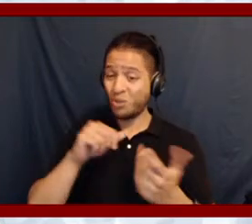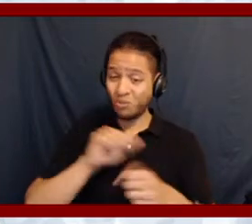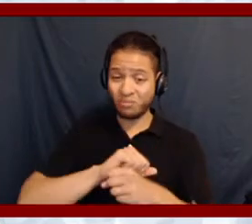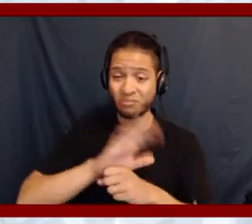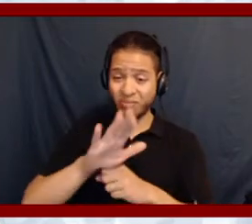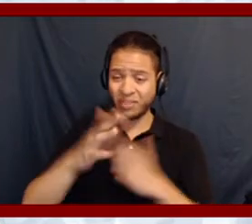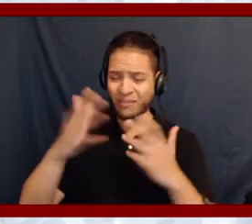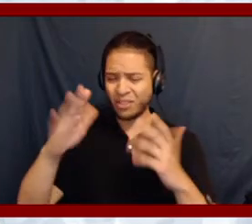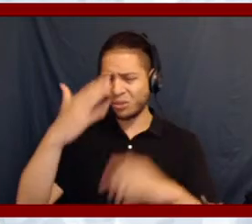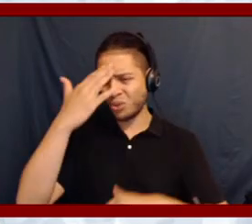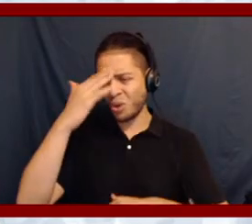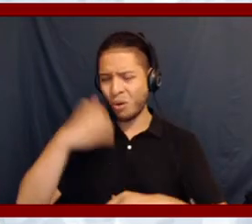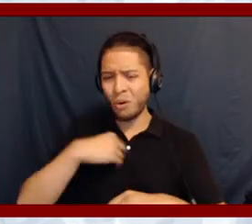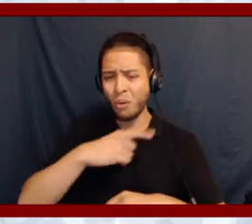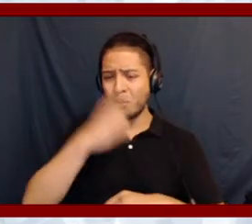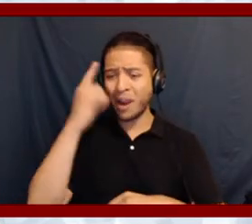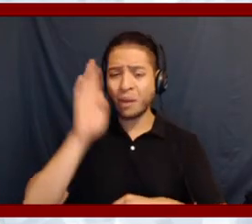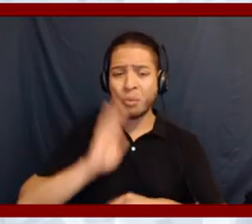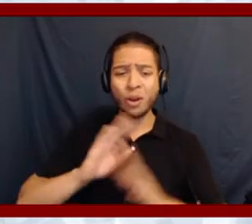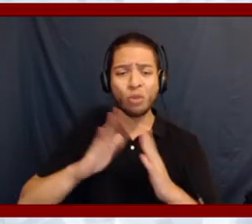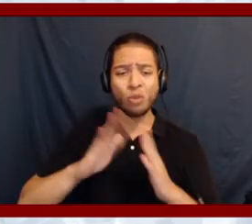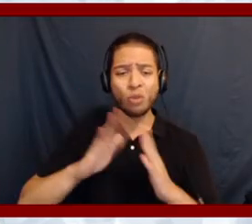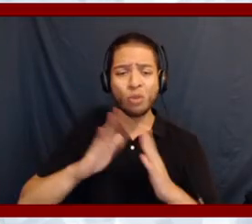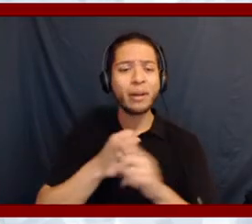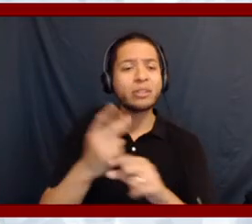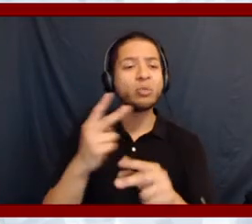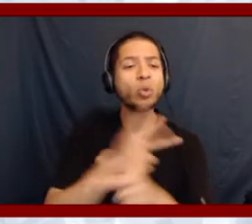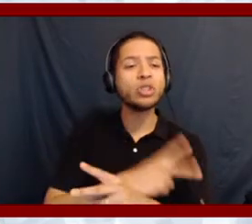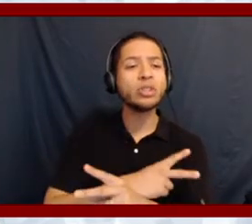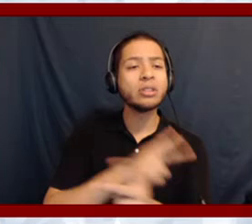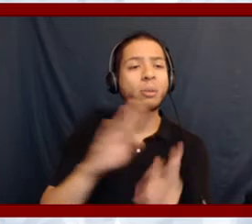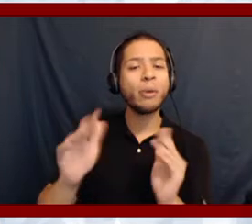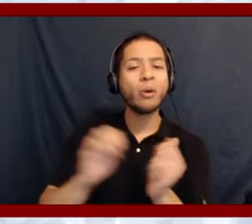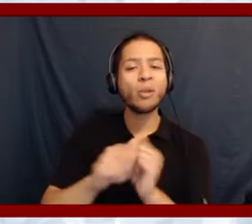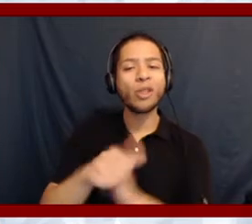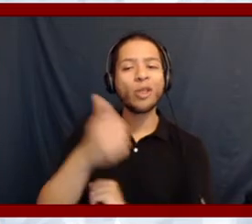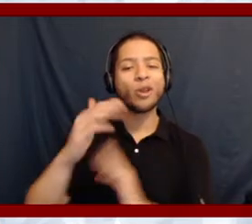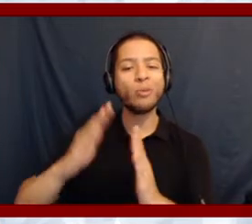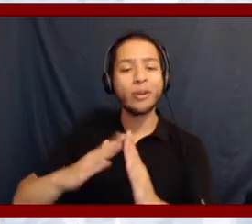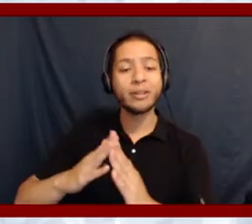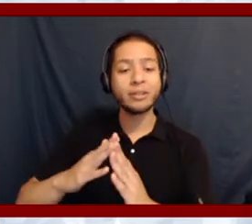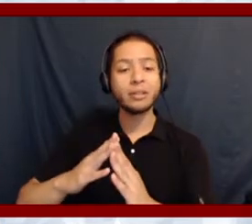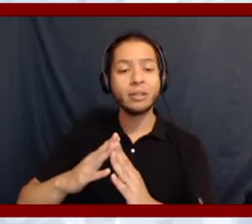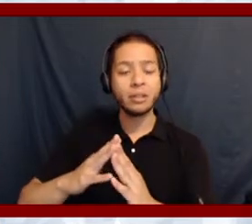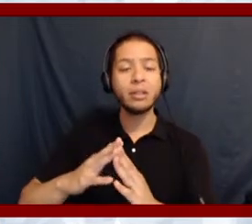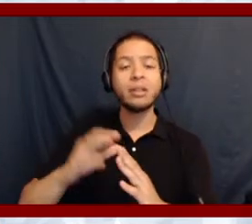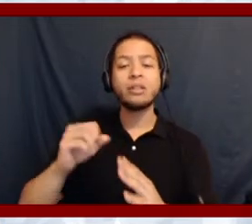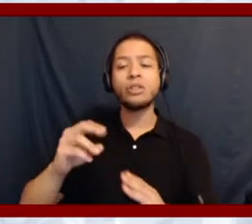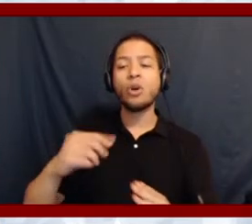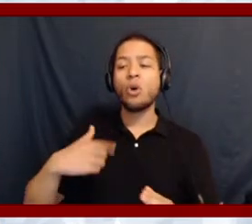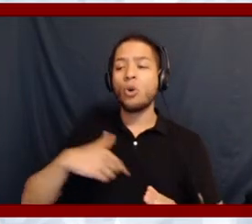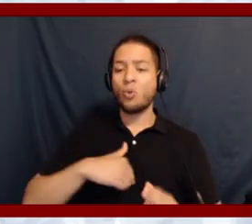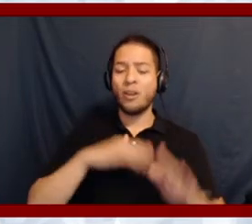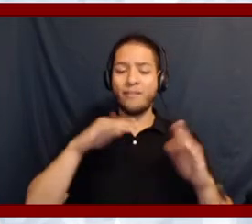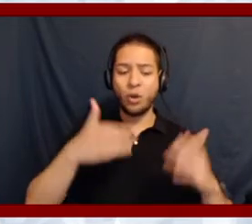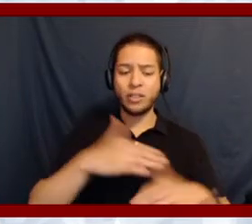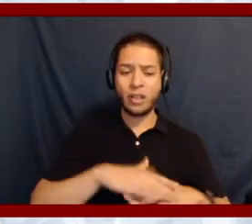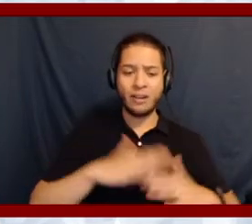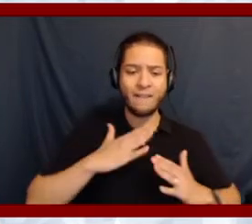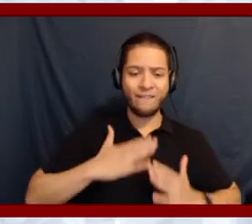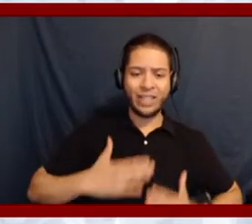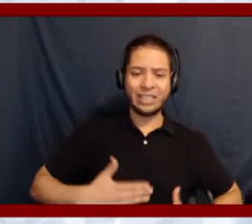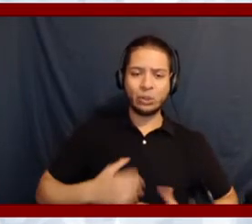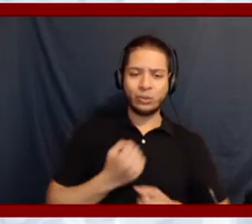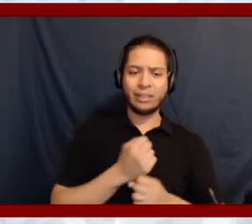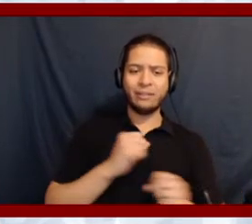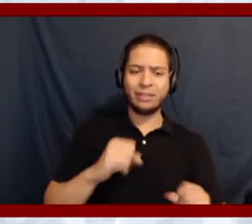as we reopen our schools, a lot of attention is being given to physical safety. I want as much attention to be focused on the emotional